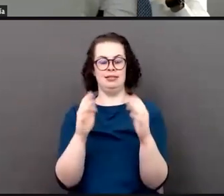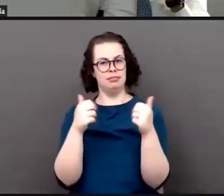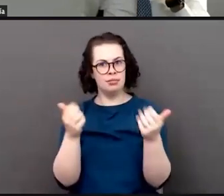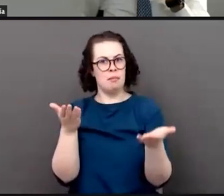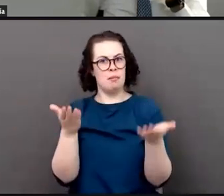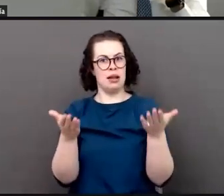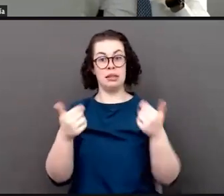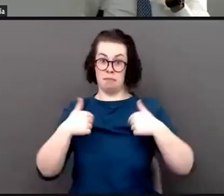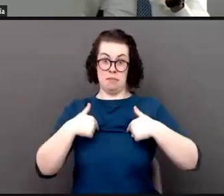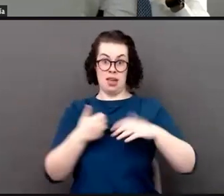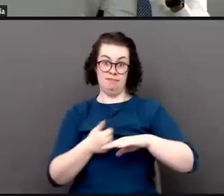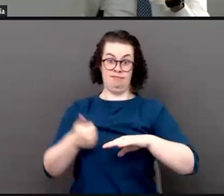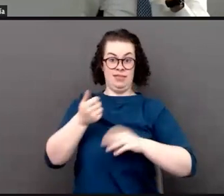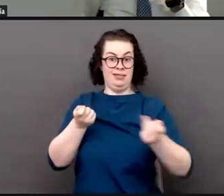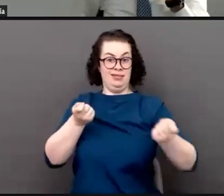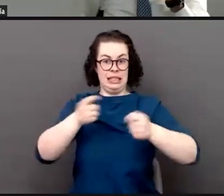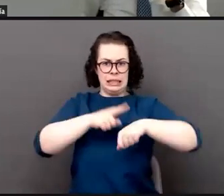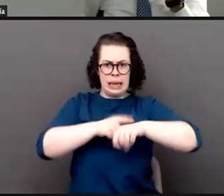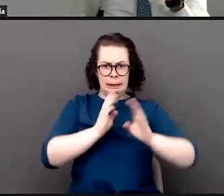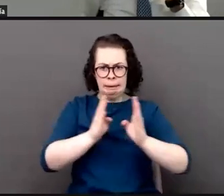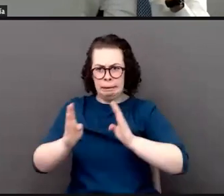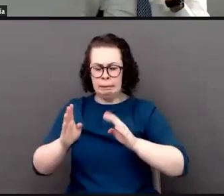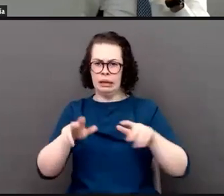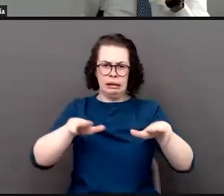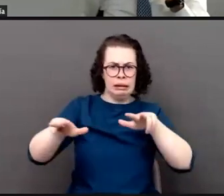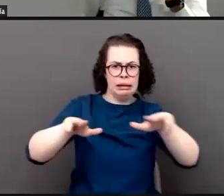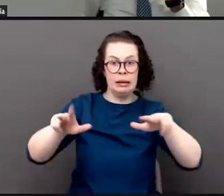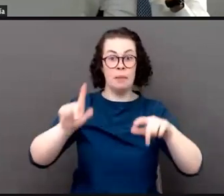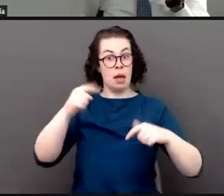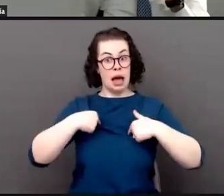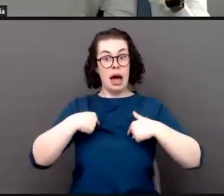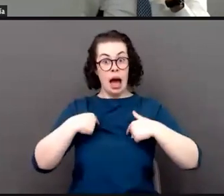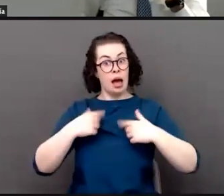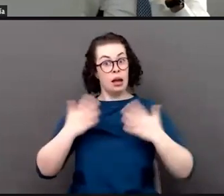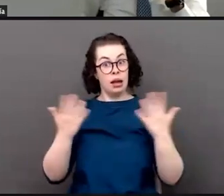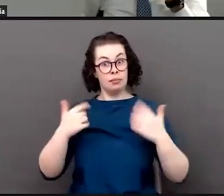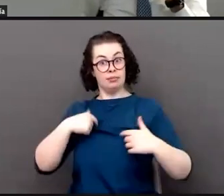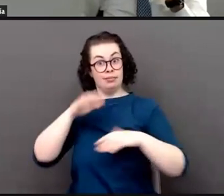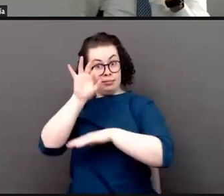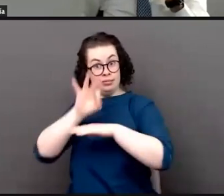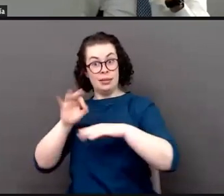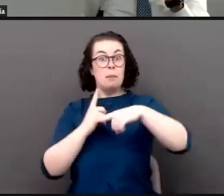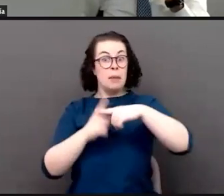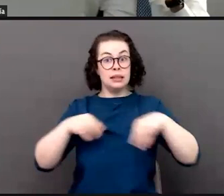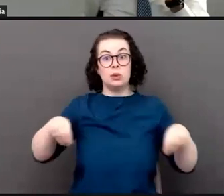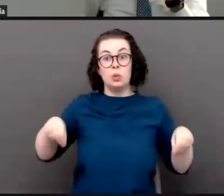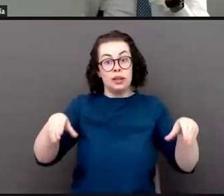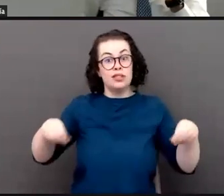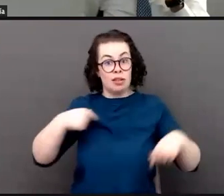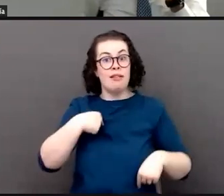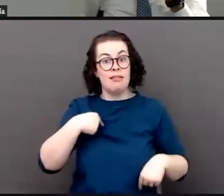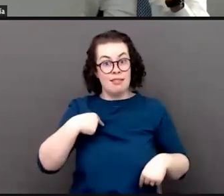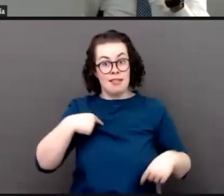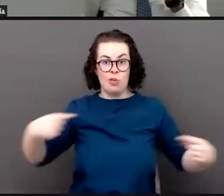group, working together, but I am wheelchair, so maybe I'm the wheelchair man, the wheelchair person